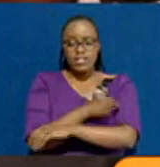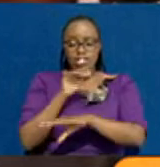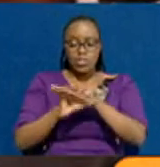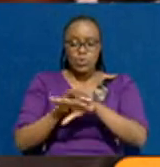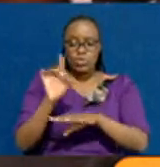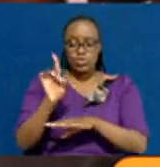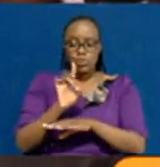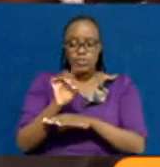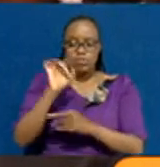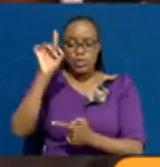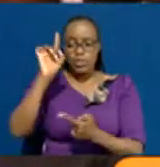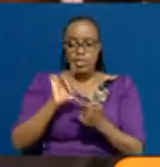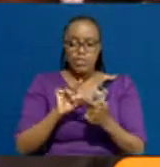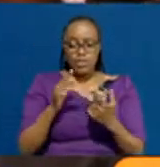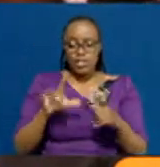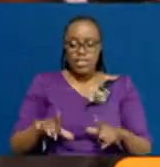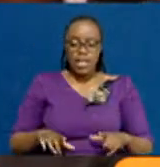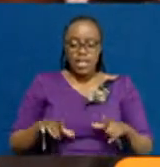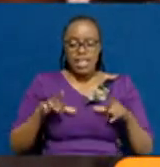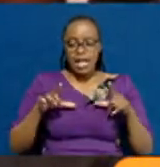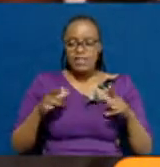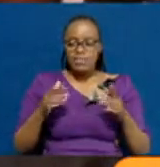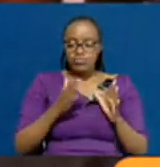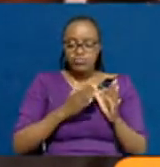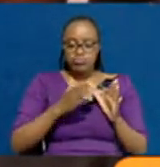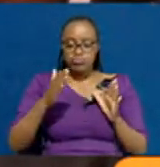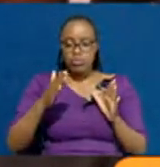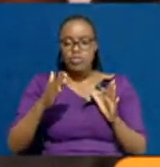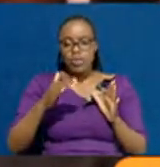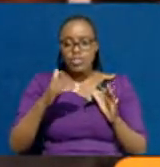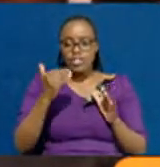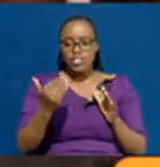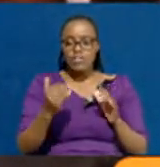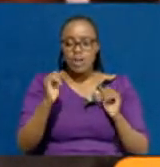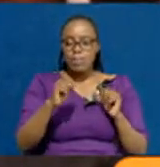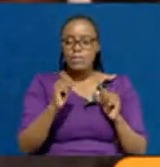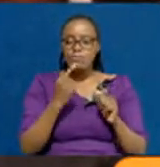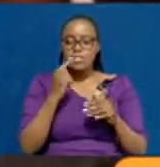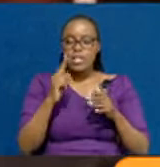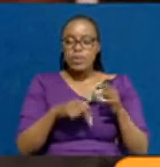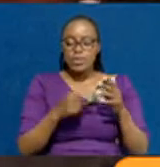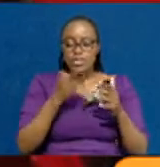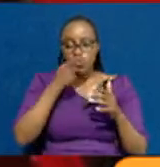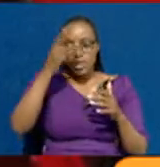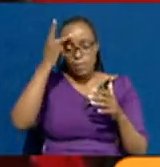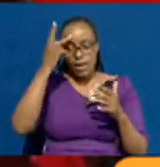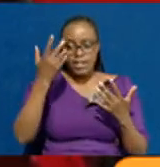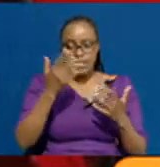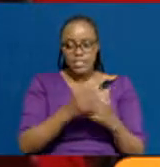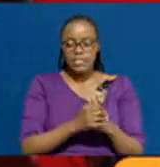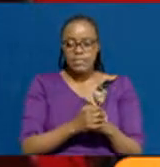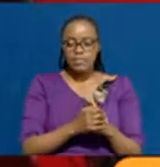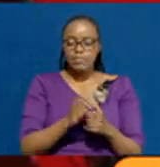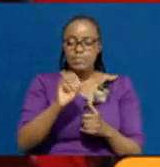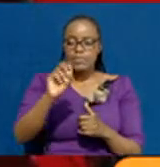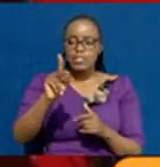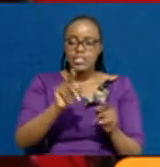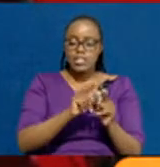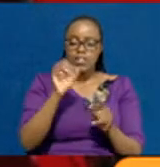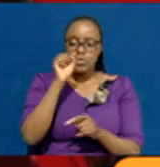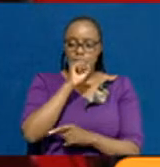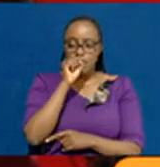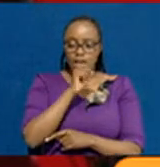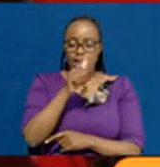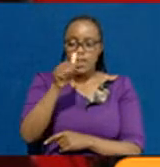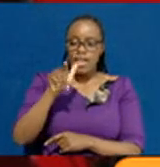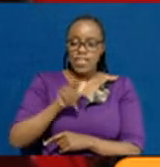good and it reduces the lifespan of the kids. What can you tell them? All right. All right, you can pass the microphone. There's